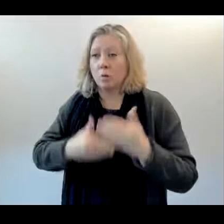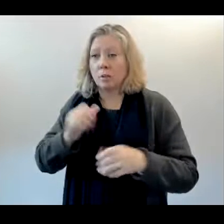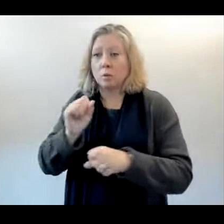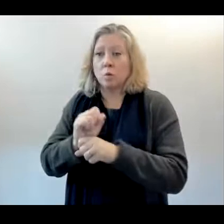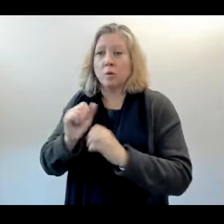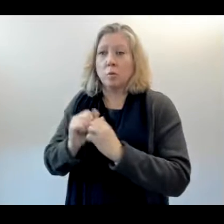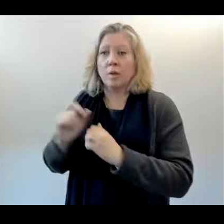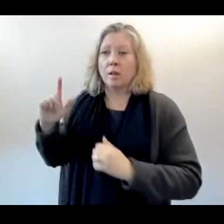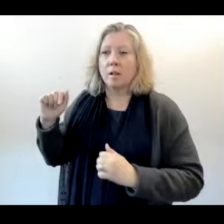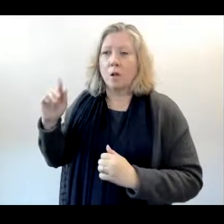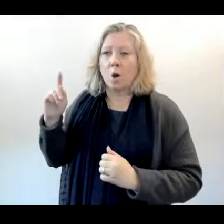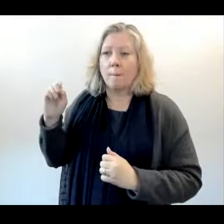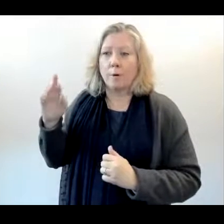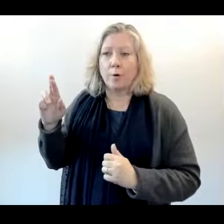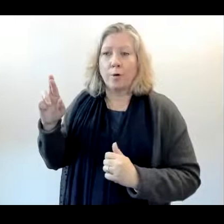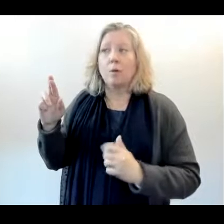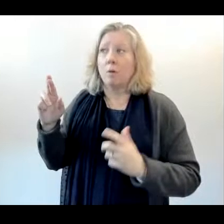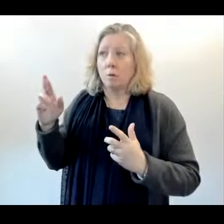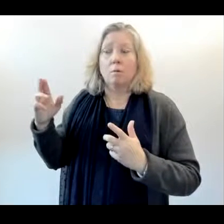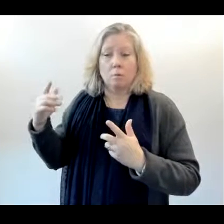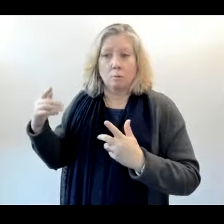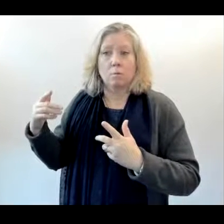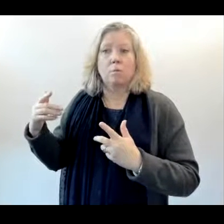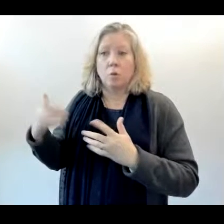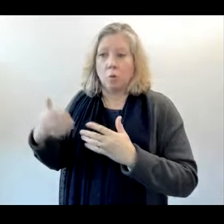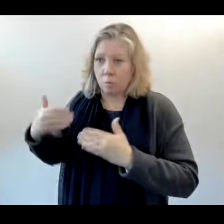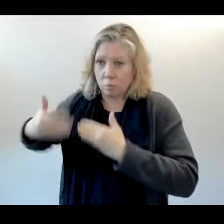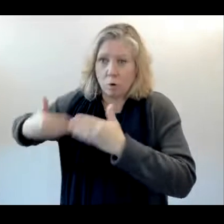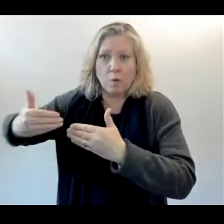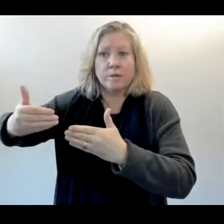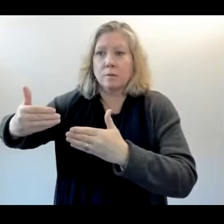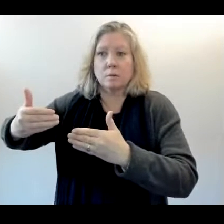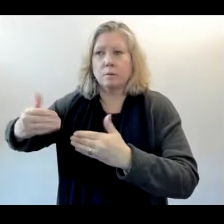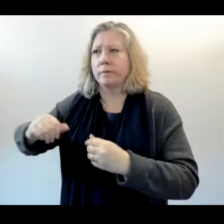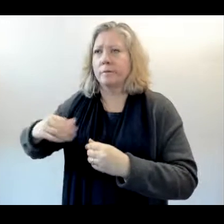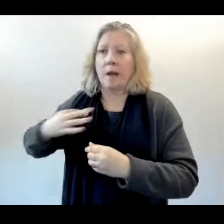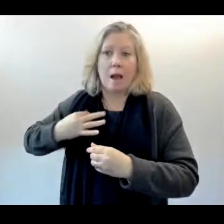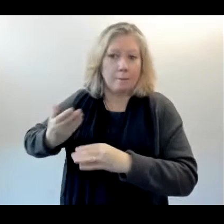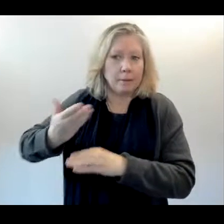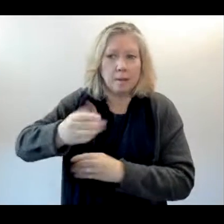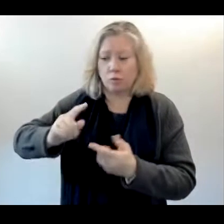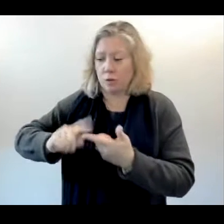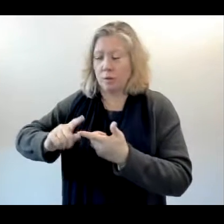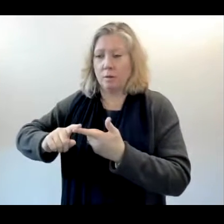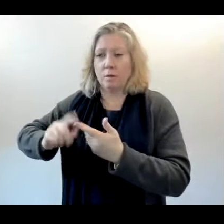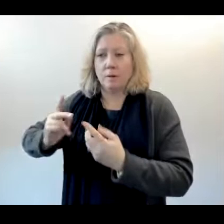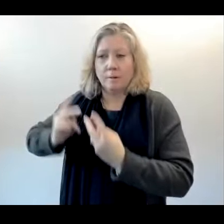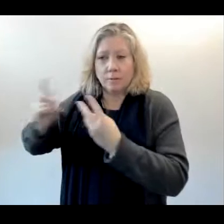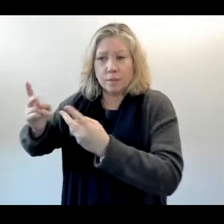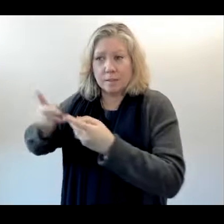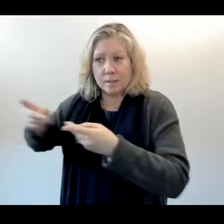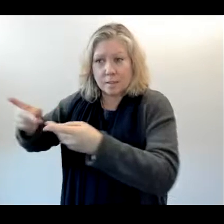that there's also progress that's made between the time of application and HUD site visit, et cetera. And then as things move